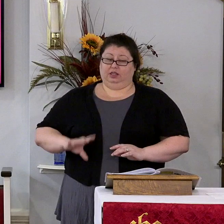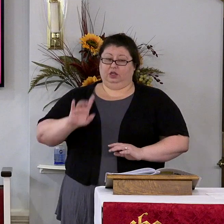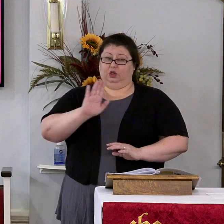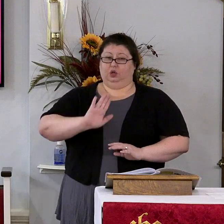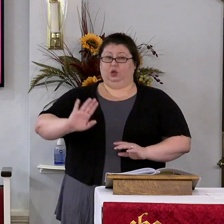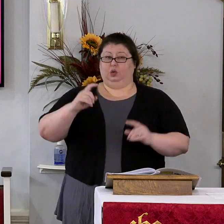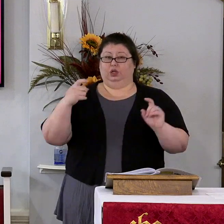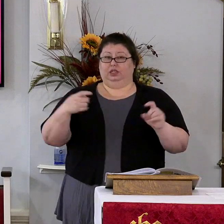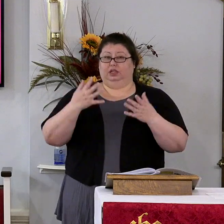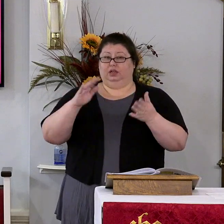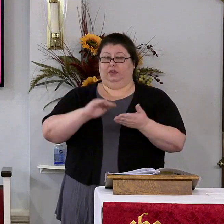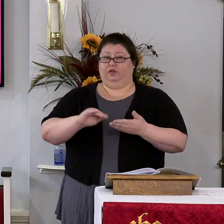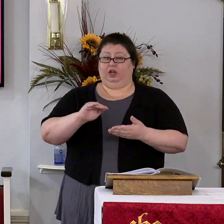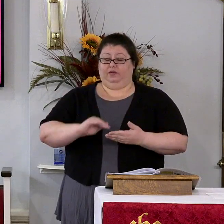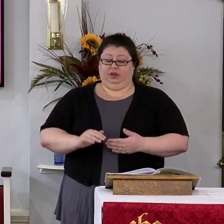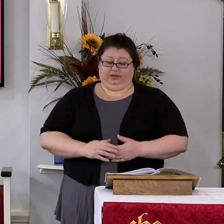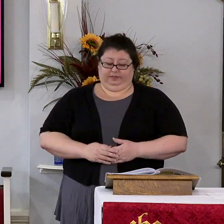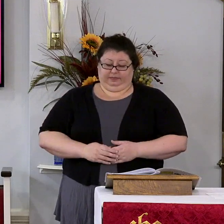your sins are forgiven.